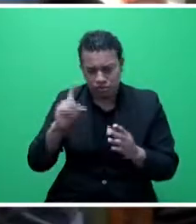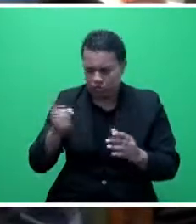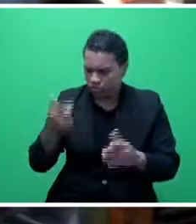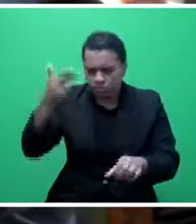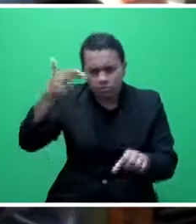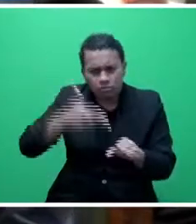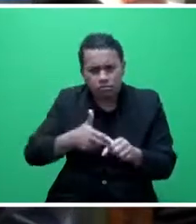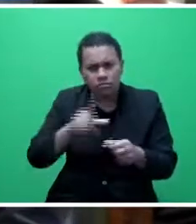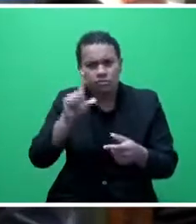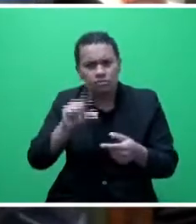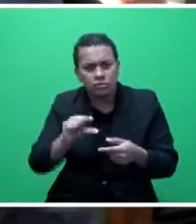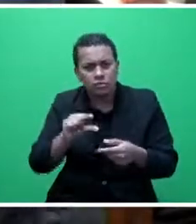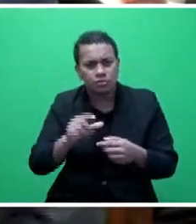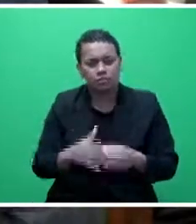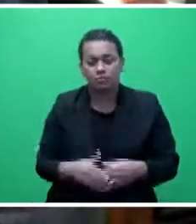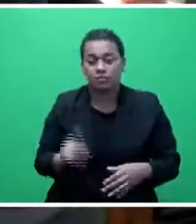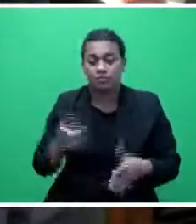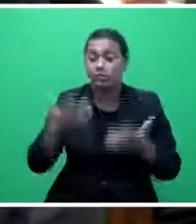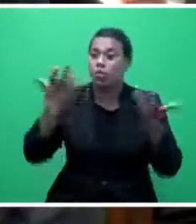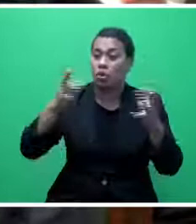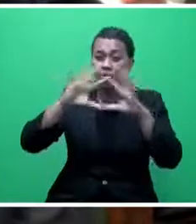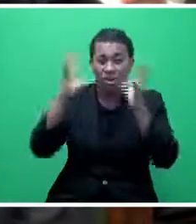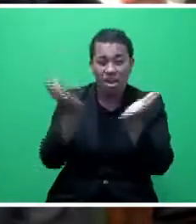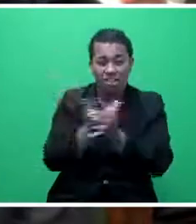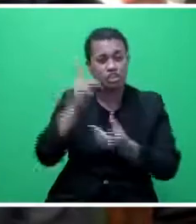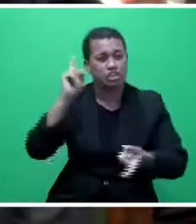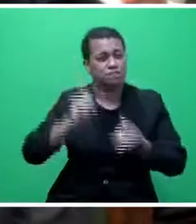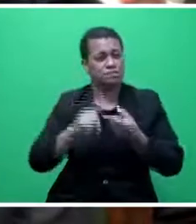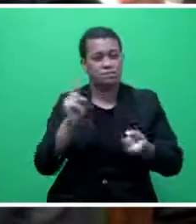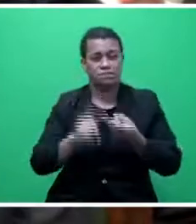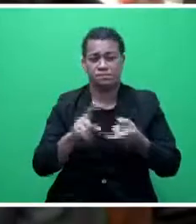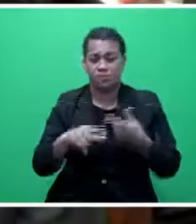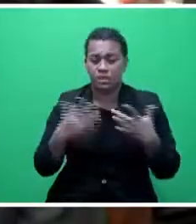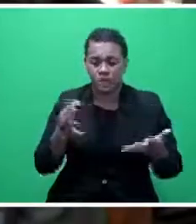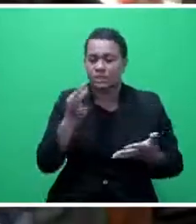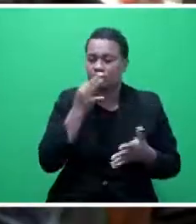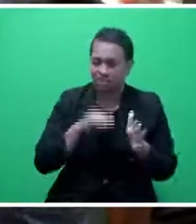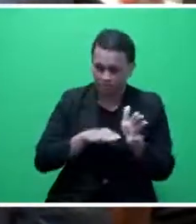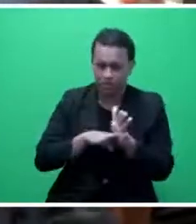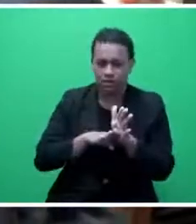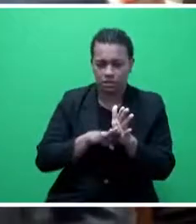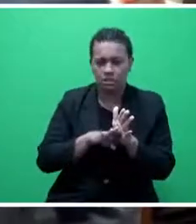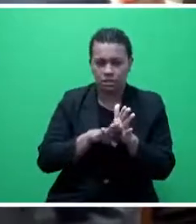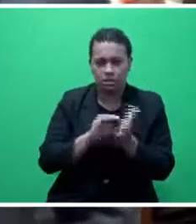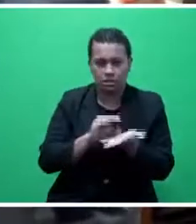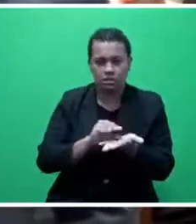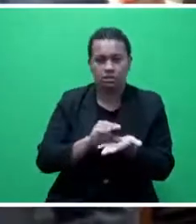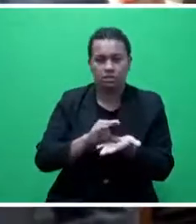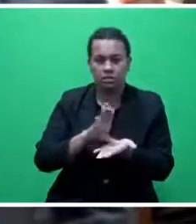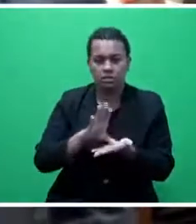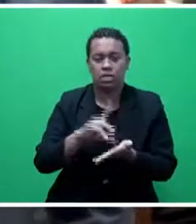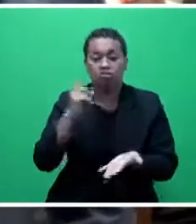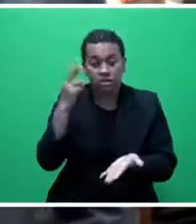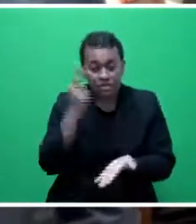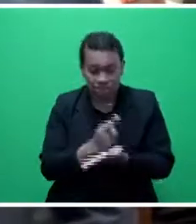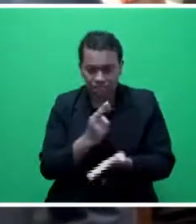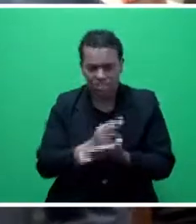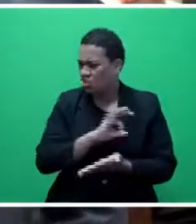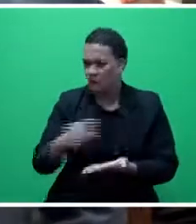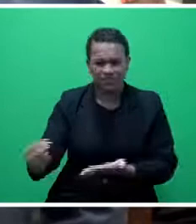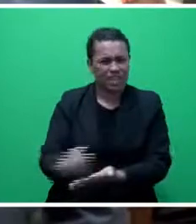consumer. It's still reduced. Of course, now it's slowly going up. But the fact of the matter is, it does not affect them on their daily